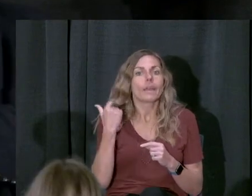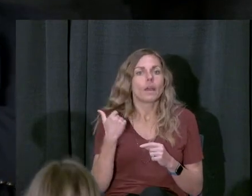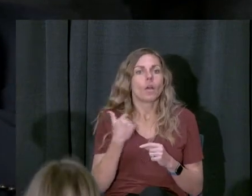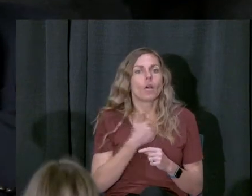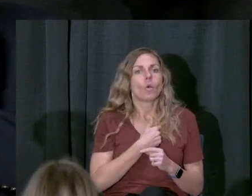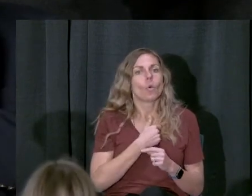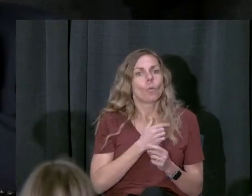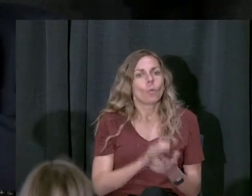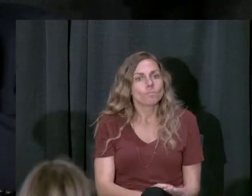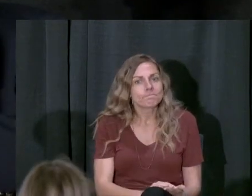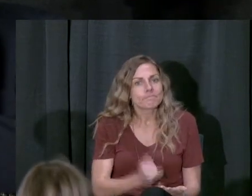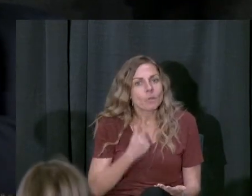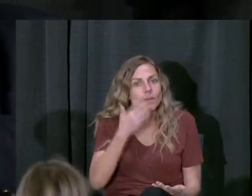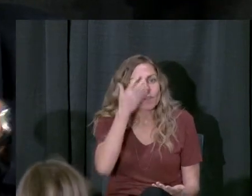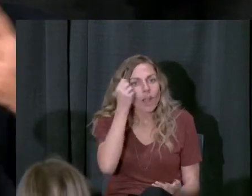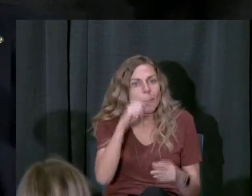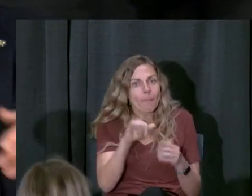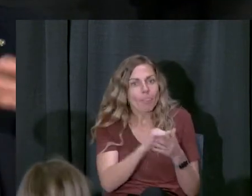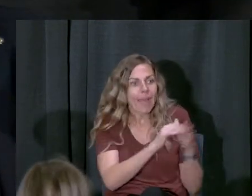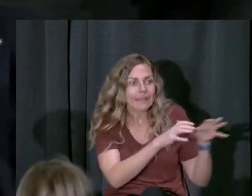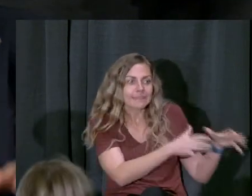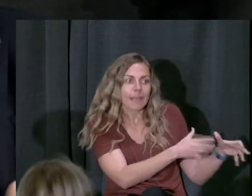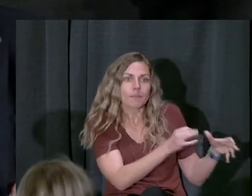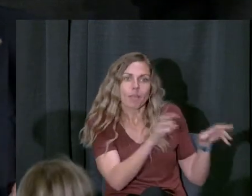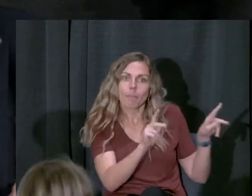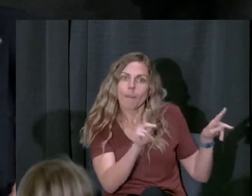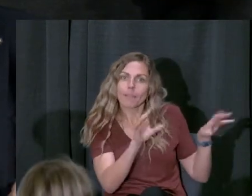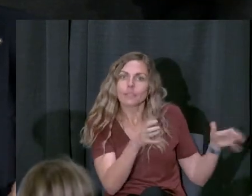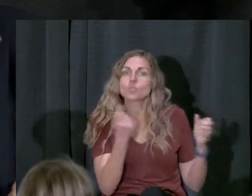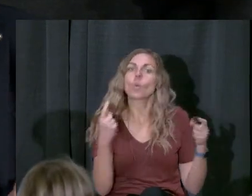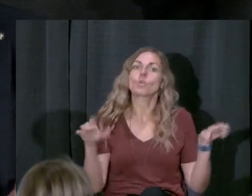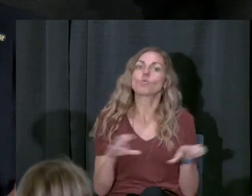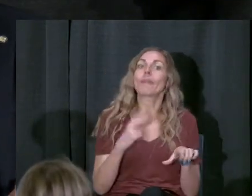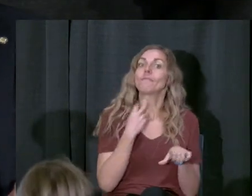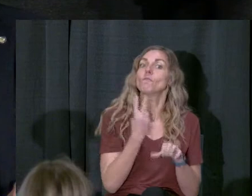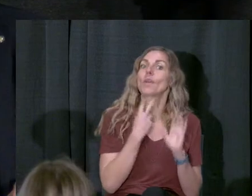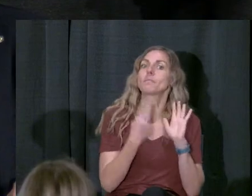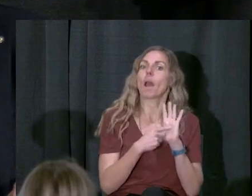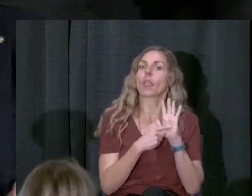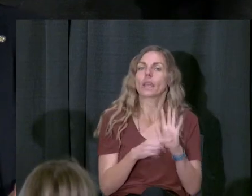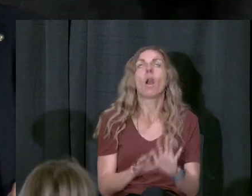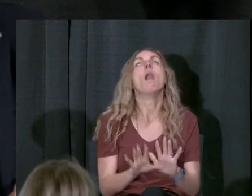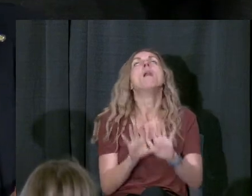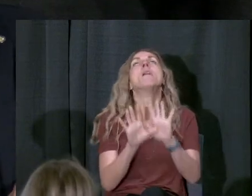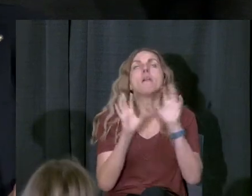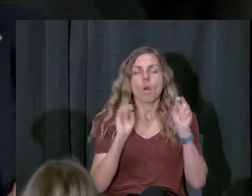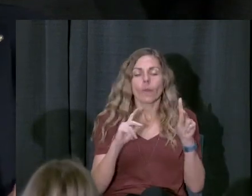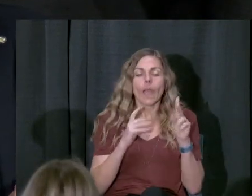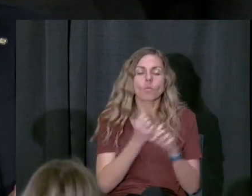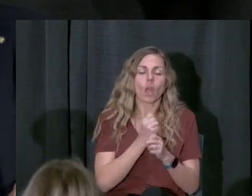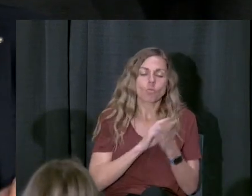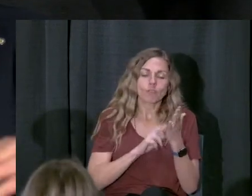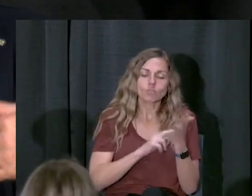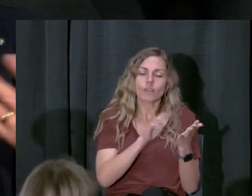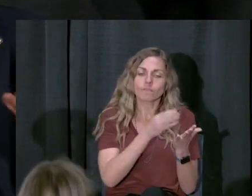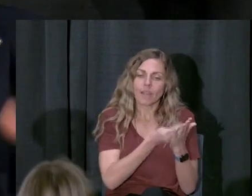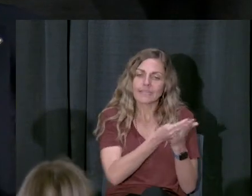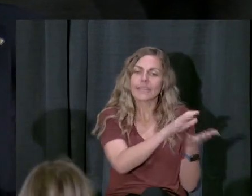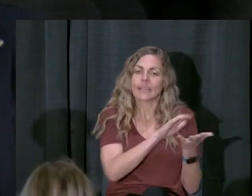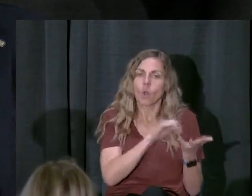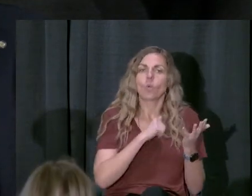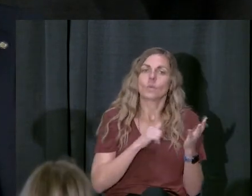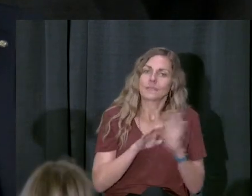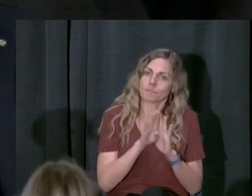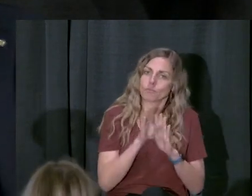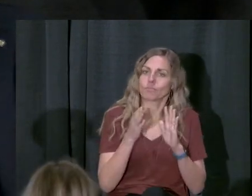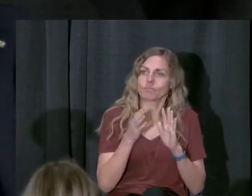that segment of the population when we were doing the voice modeling. So we got some research funding down in Australia, and they're trying to build some